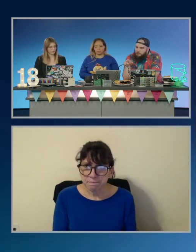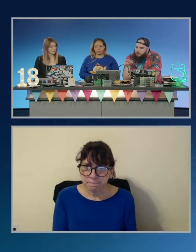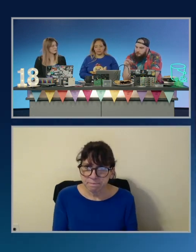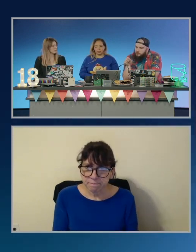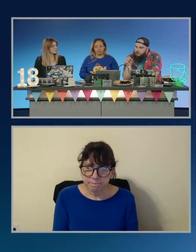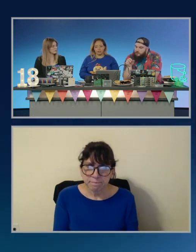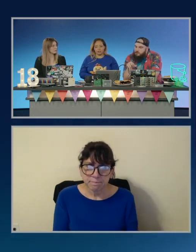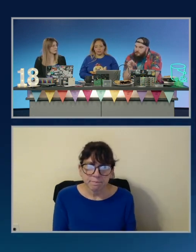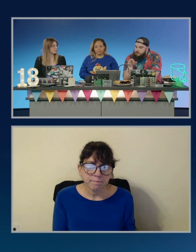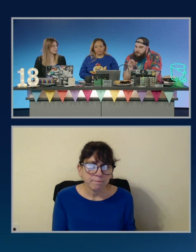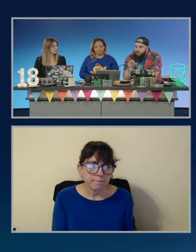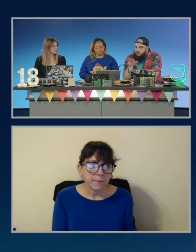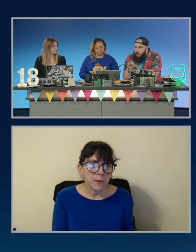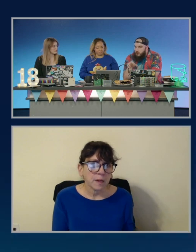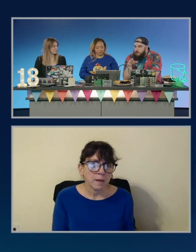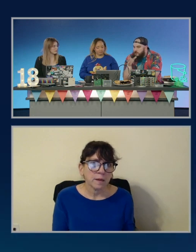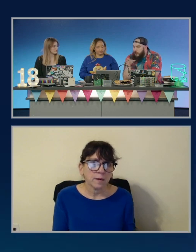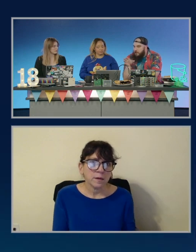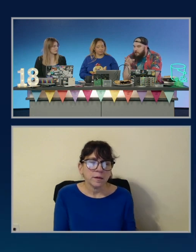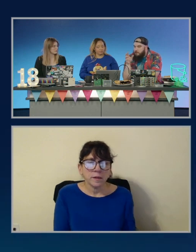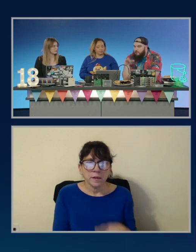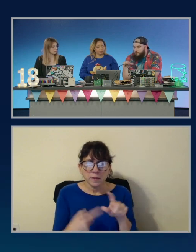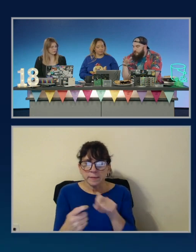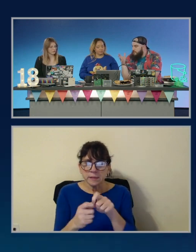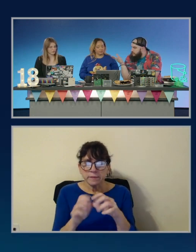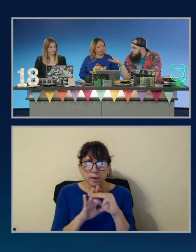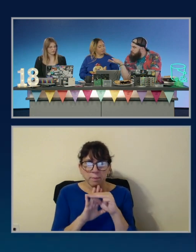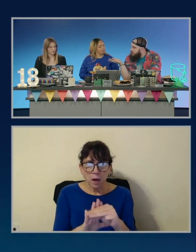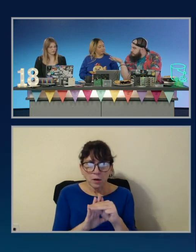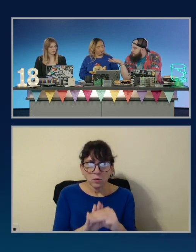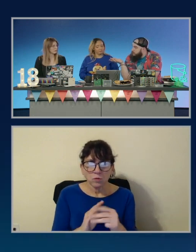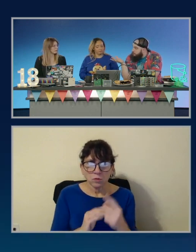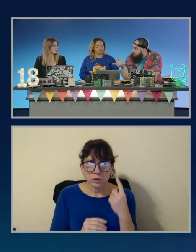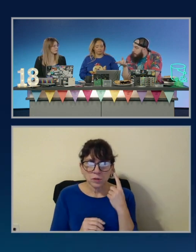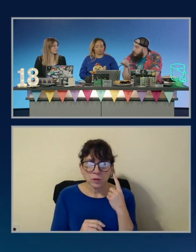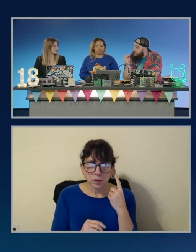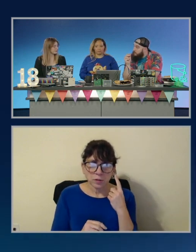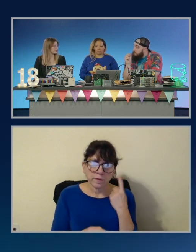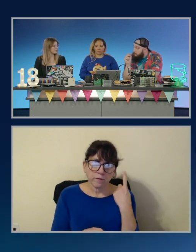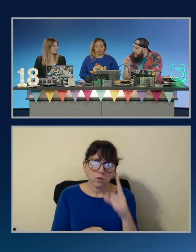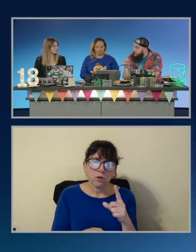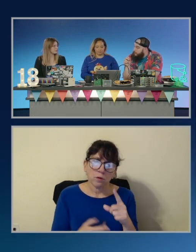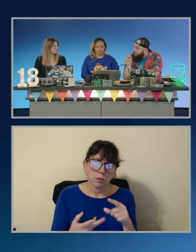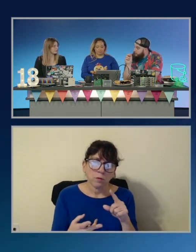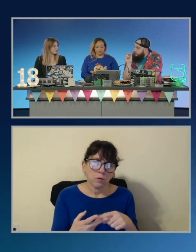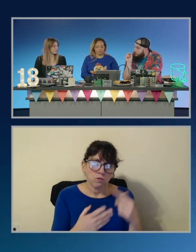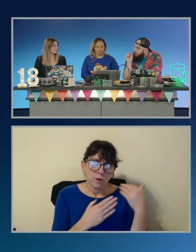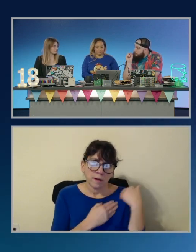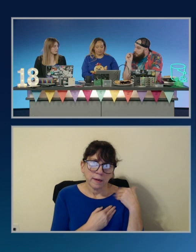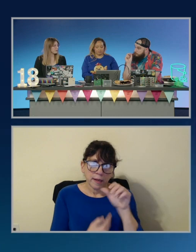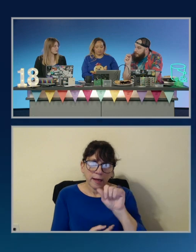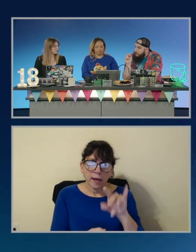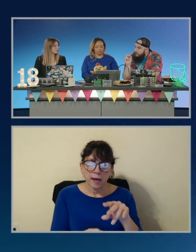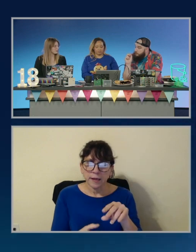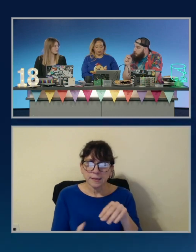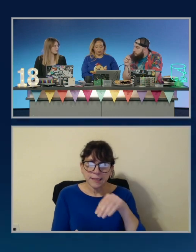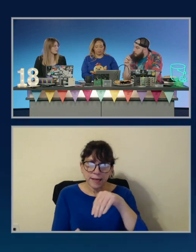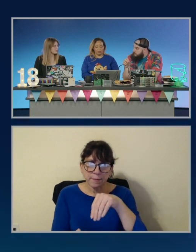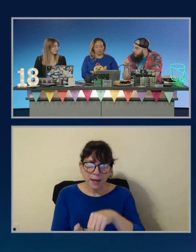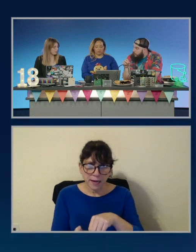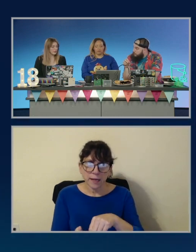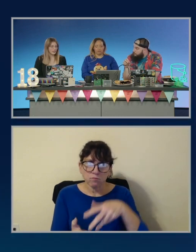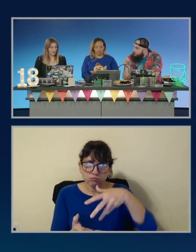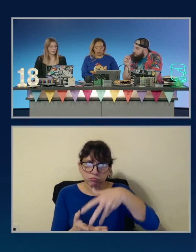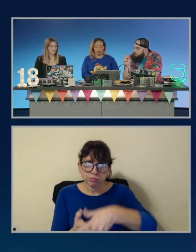So these specific models like Titan, and for the sake of responsible AI, it is actually embedding these